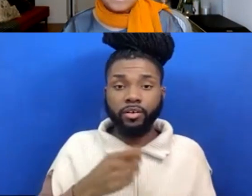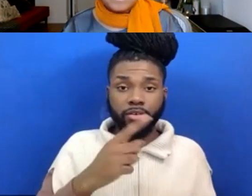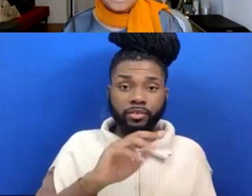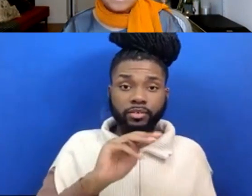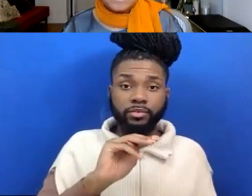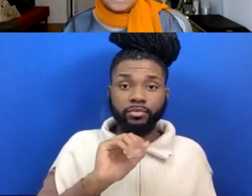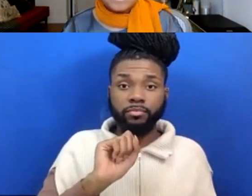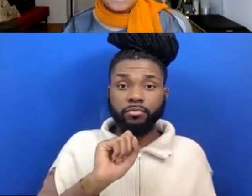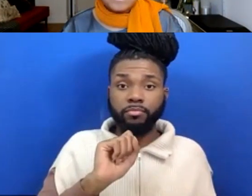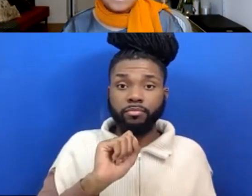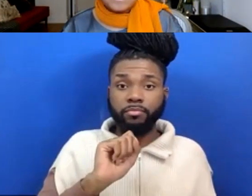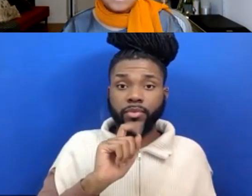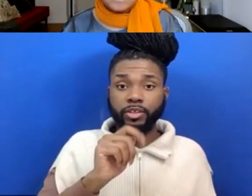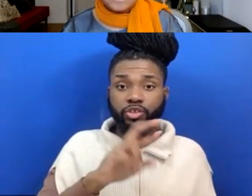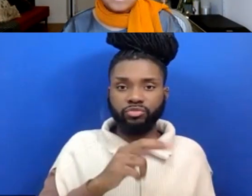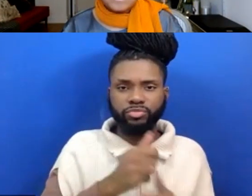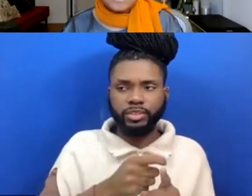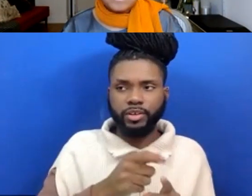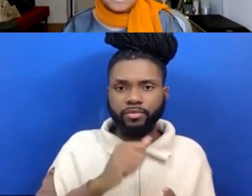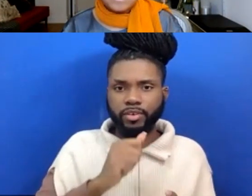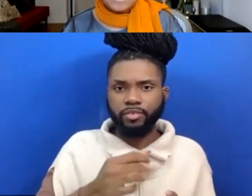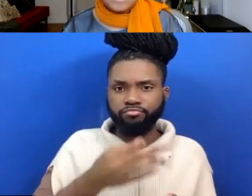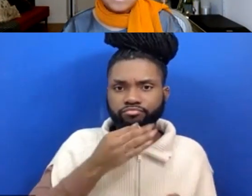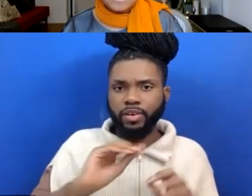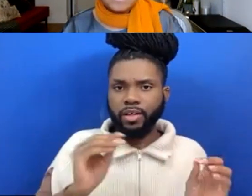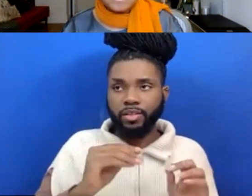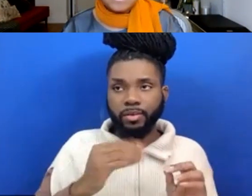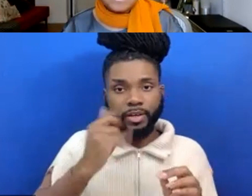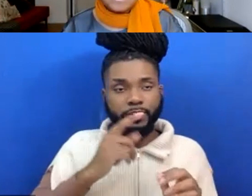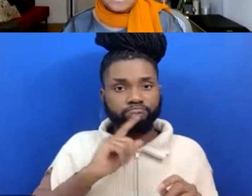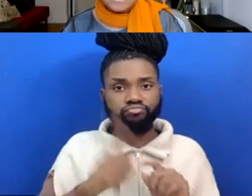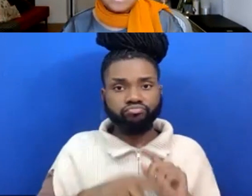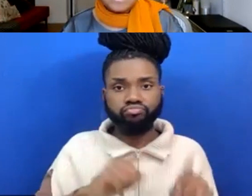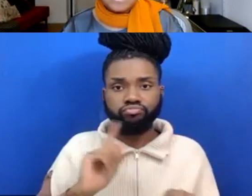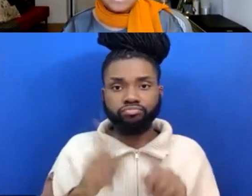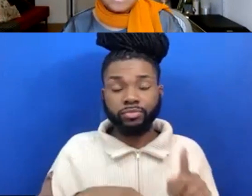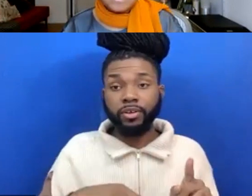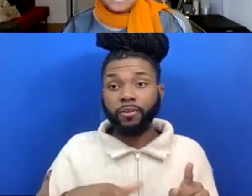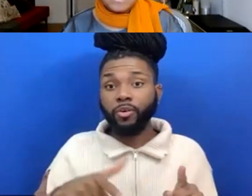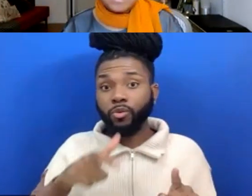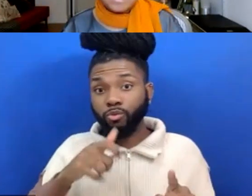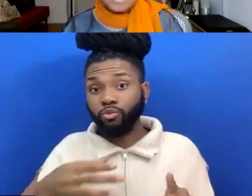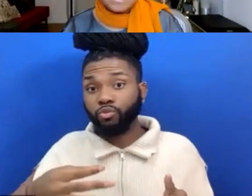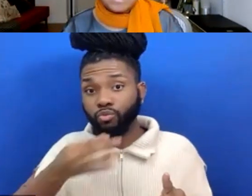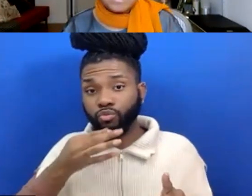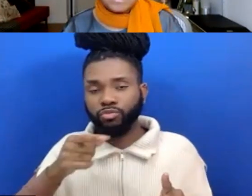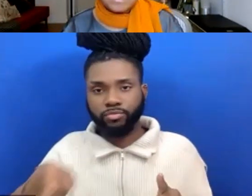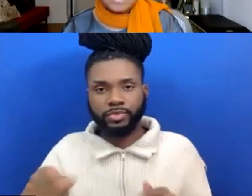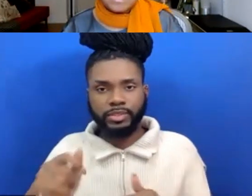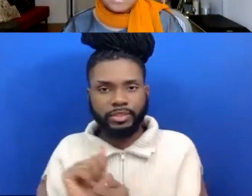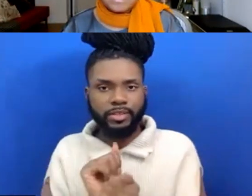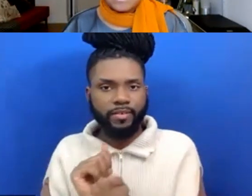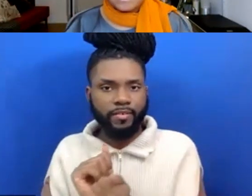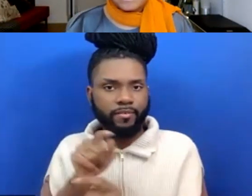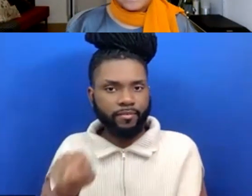not masterful at all. It's just simply ordering someone else to do a thing. It's actually the position who's the enslaved person who's actually has the masterfulness, right?